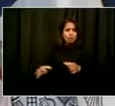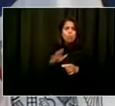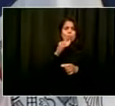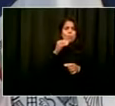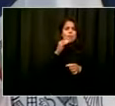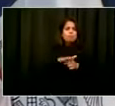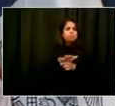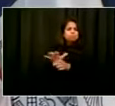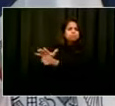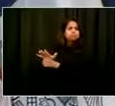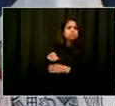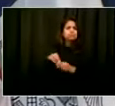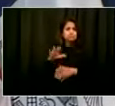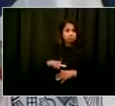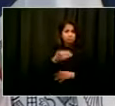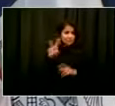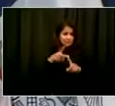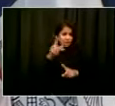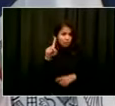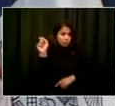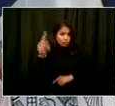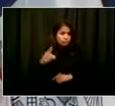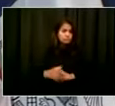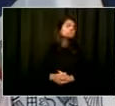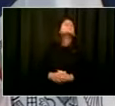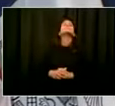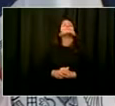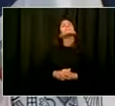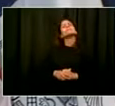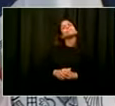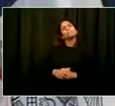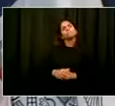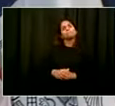Thanks, and my second question is a follow-up to something that Aaron asked